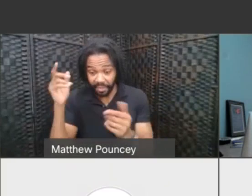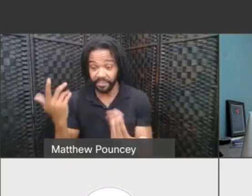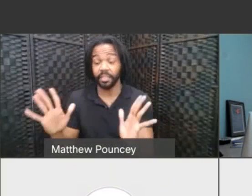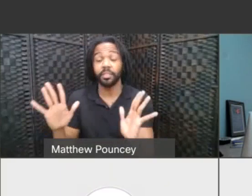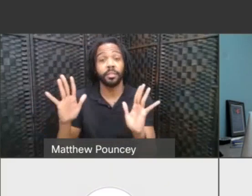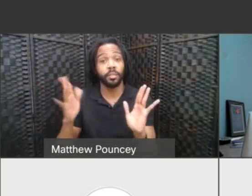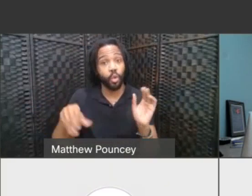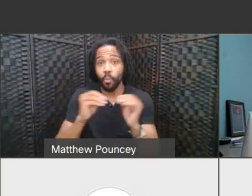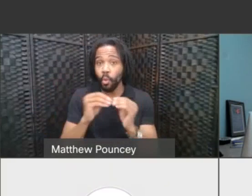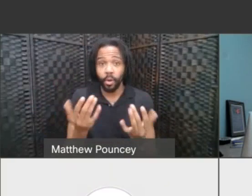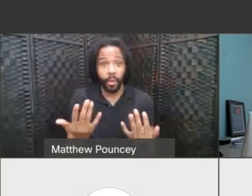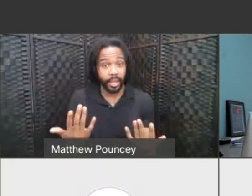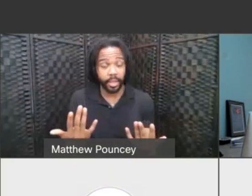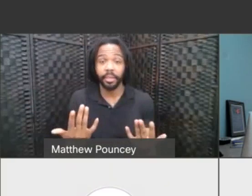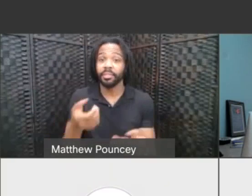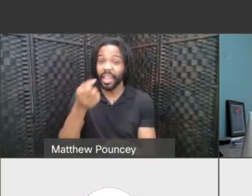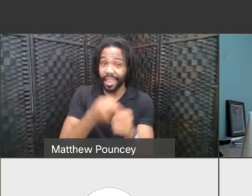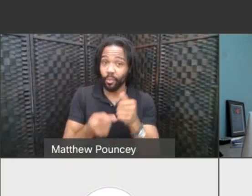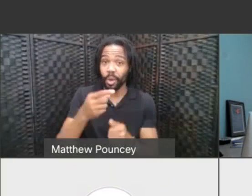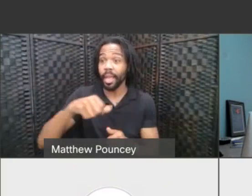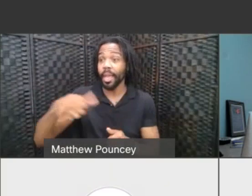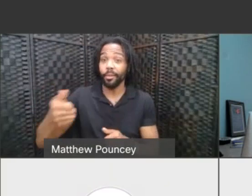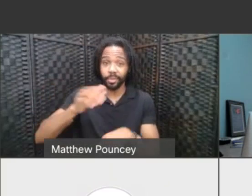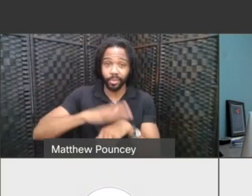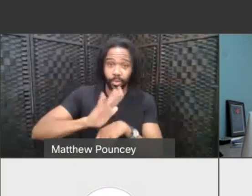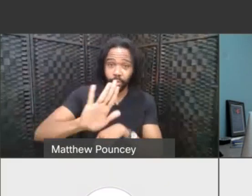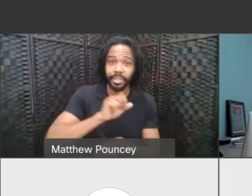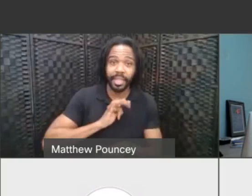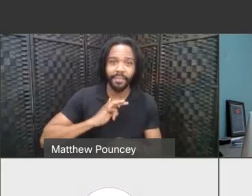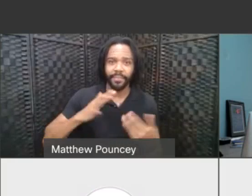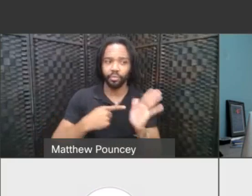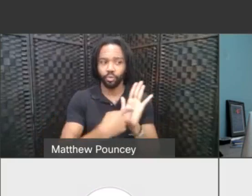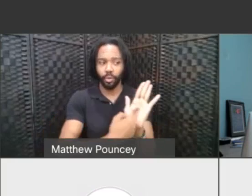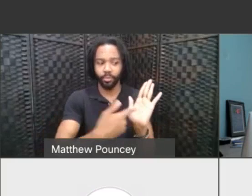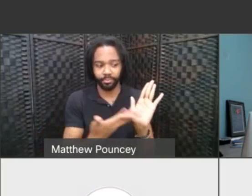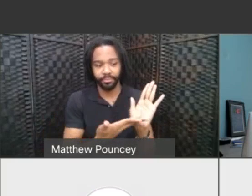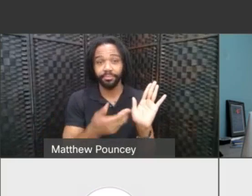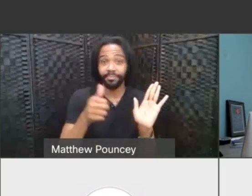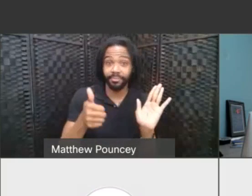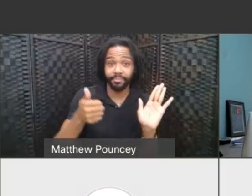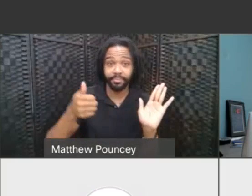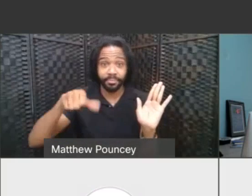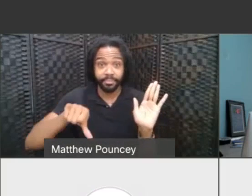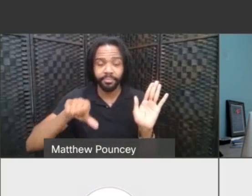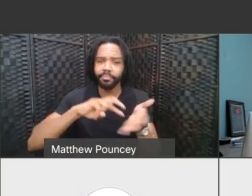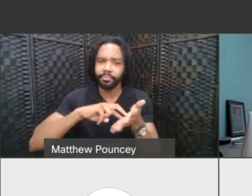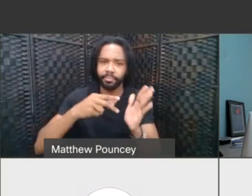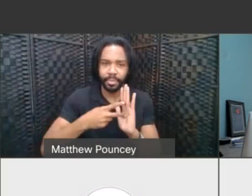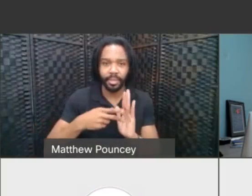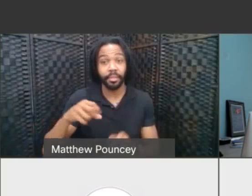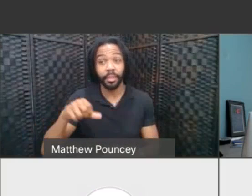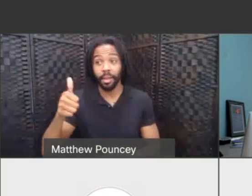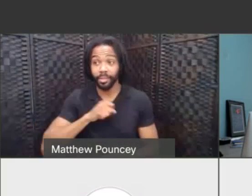when everyone else on your staff has shown you that they had their response, then your holdouts either have to